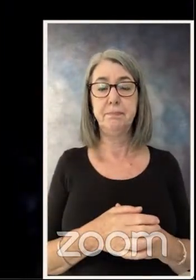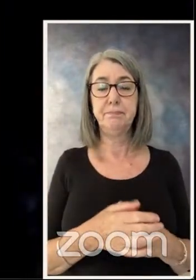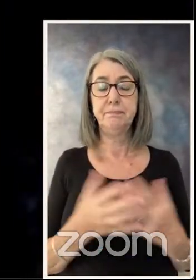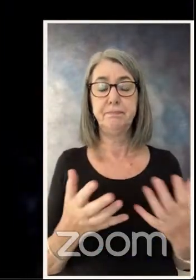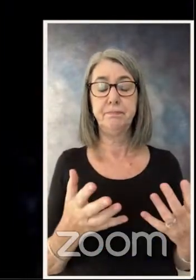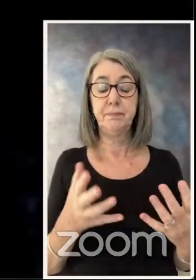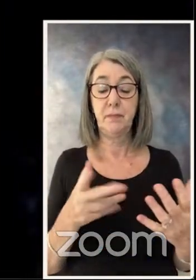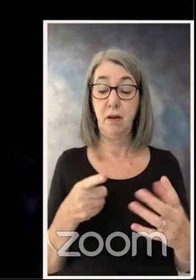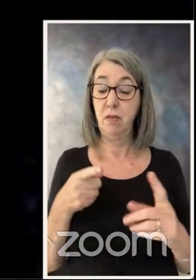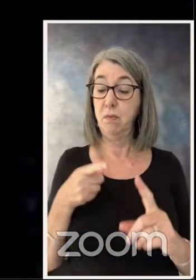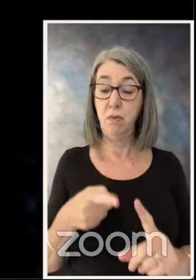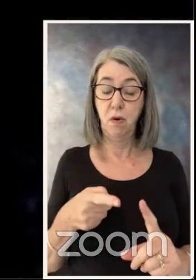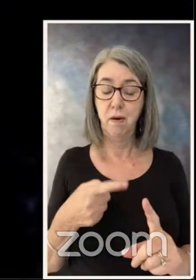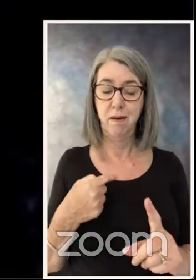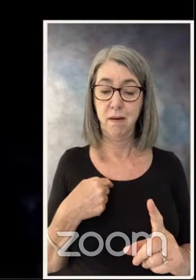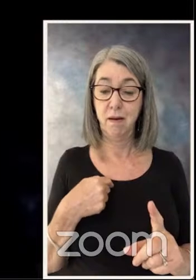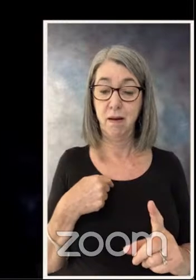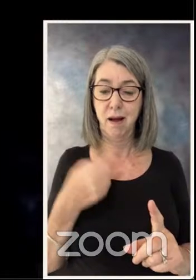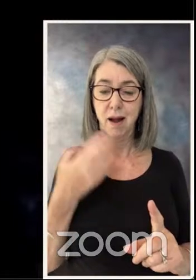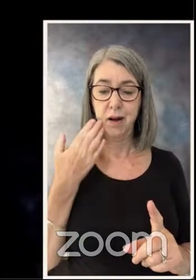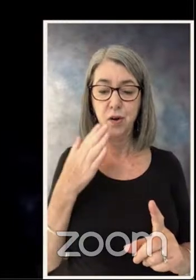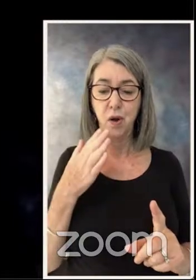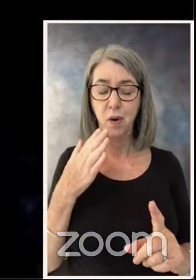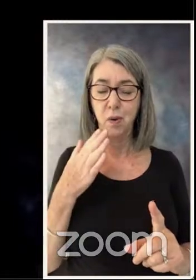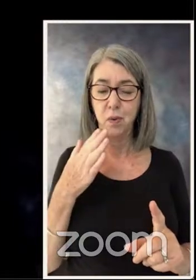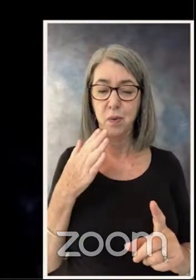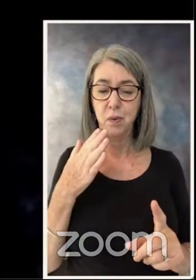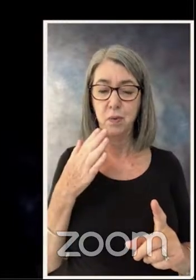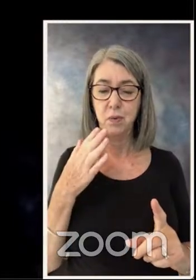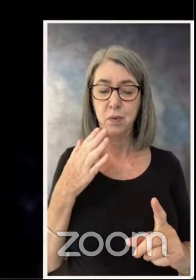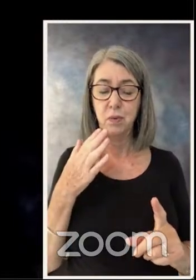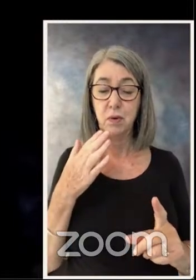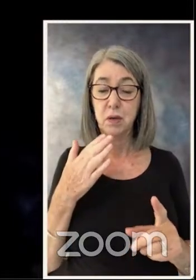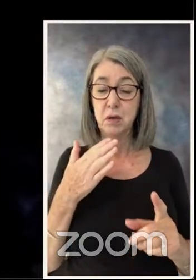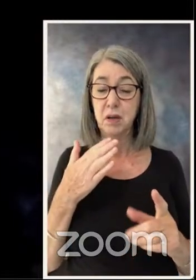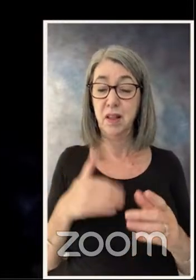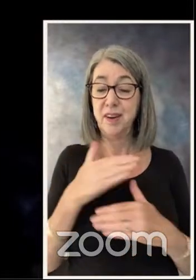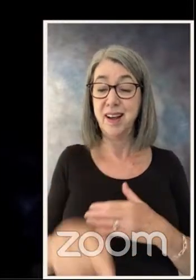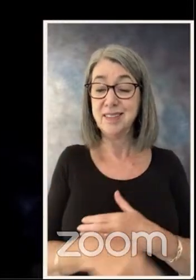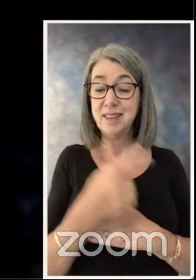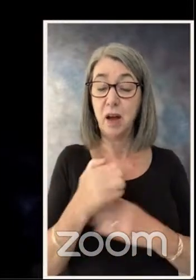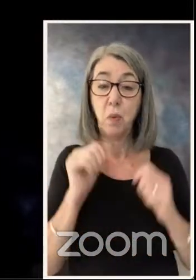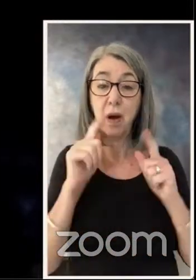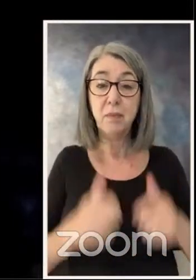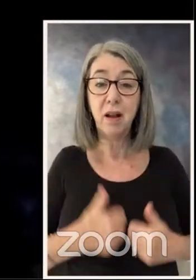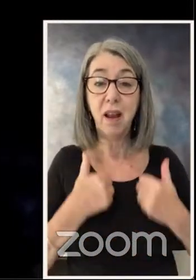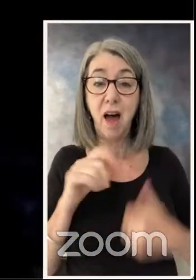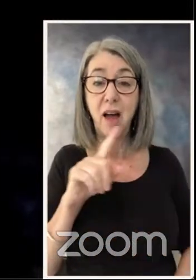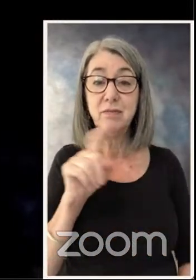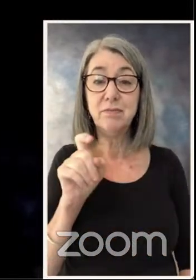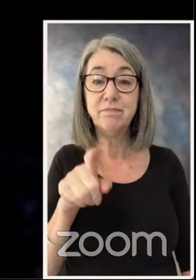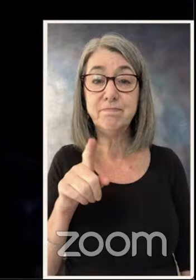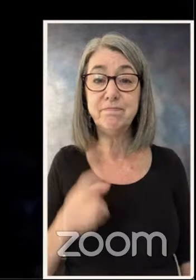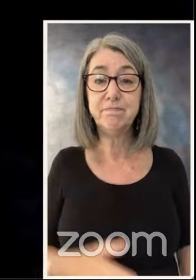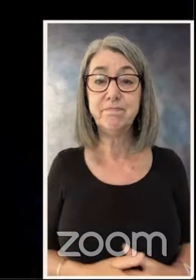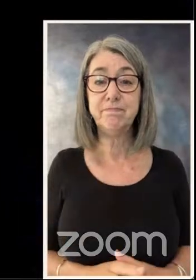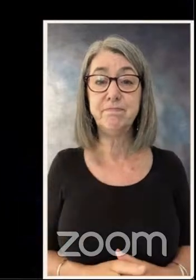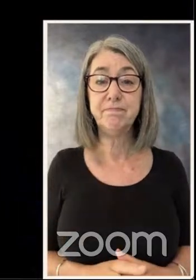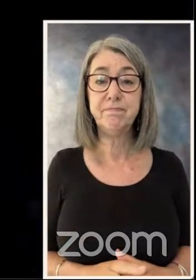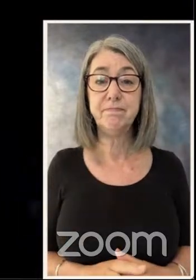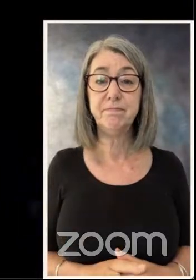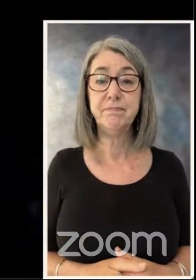It was at a point where I didn't know, like, if I was going to wake up the next day alive or not.